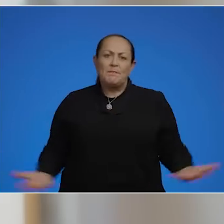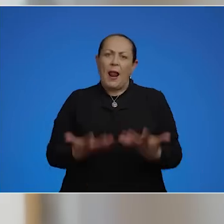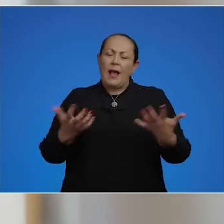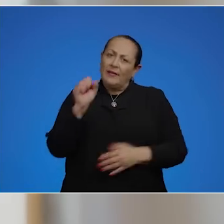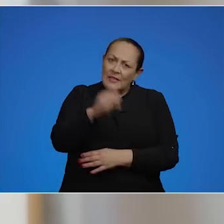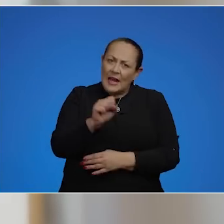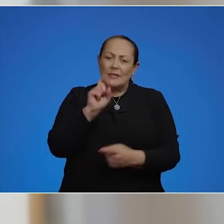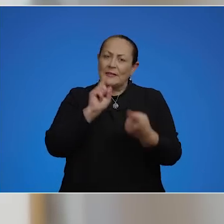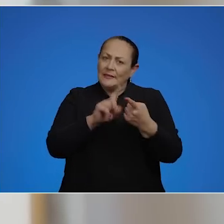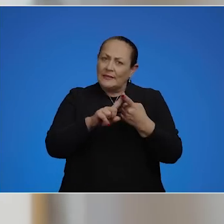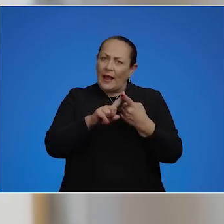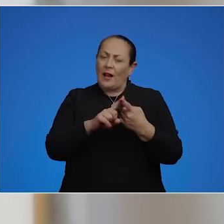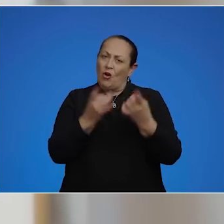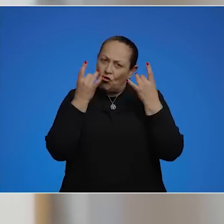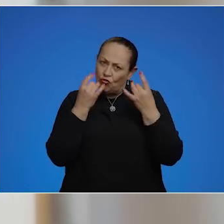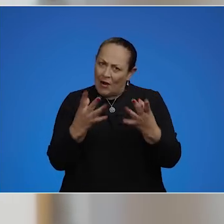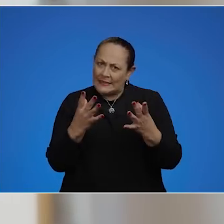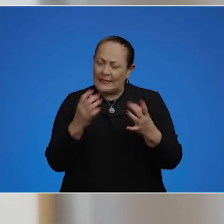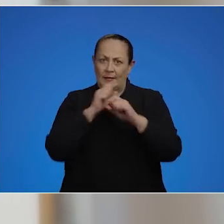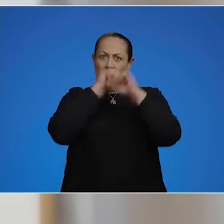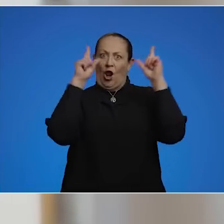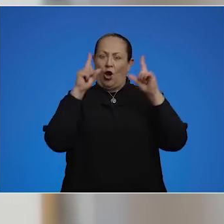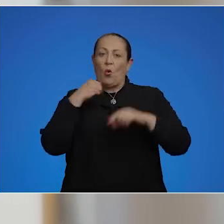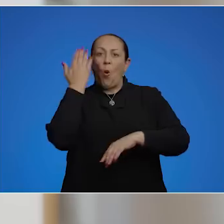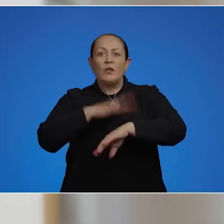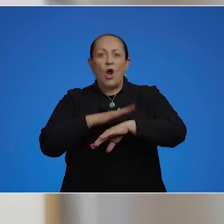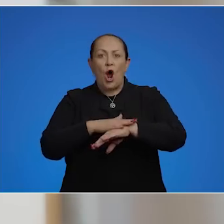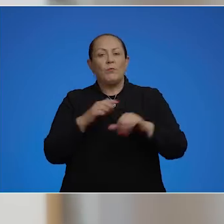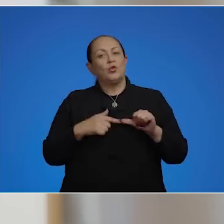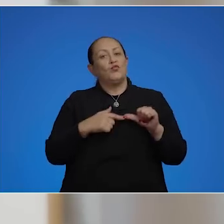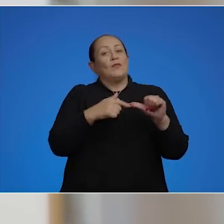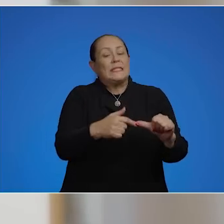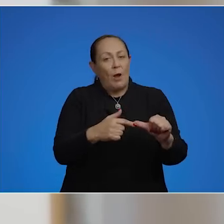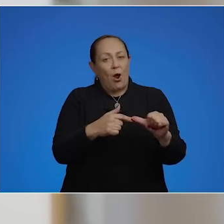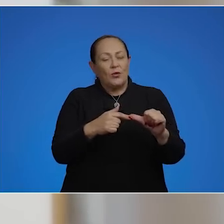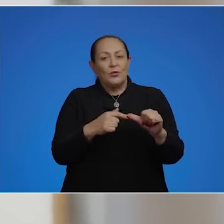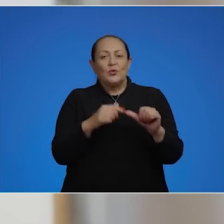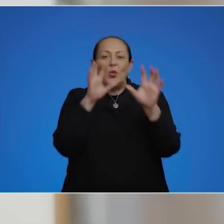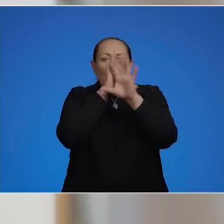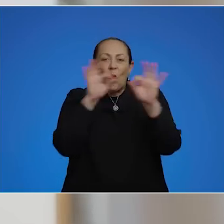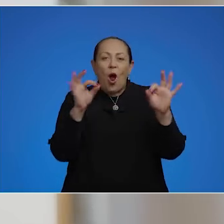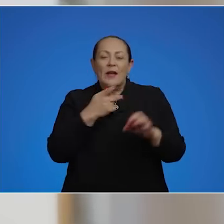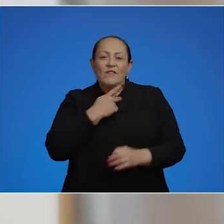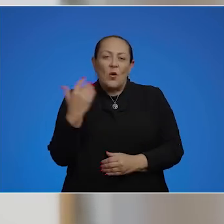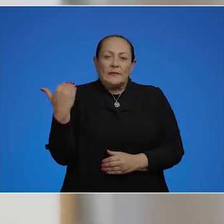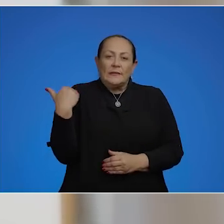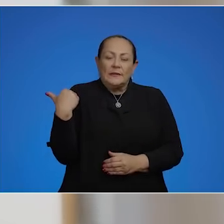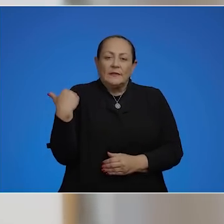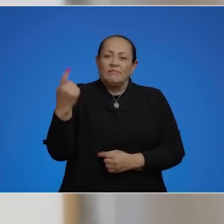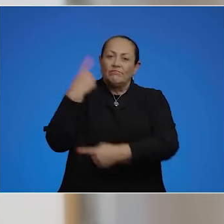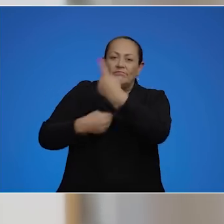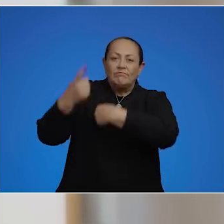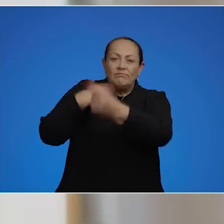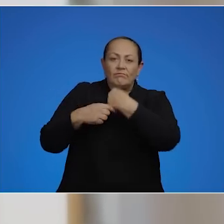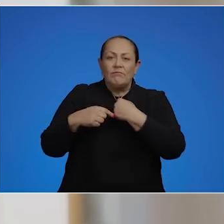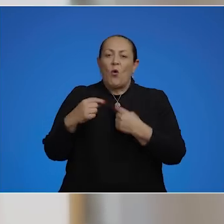we play, but we must be ready and vigilant at all times to respond to that quiet voice of His and